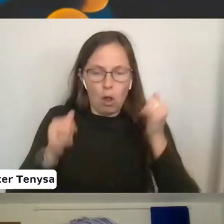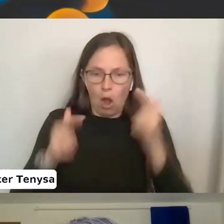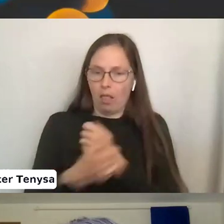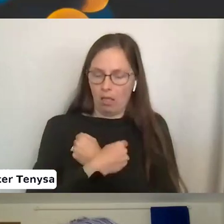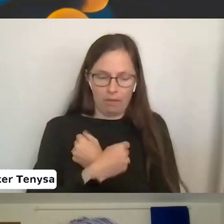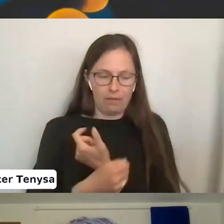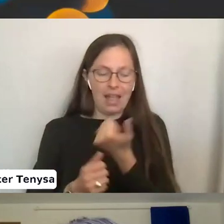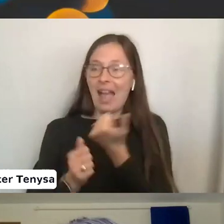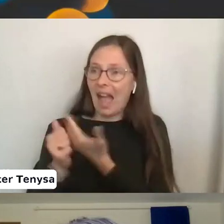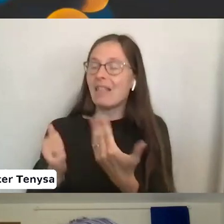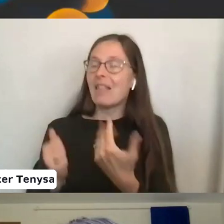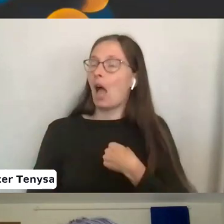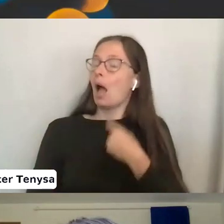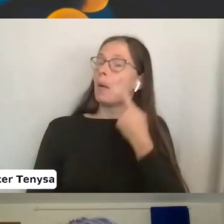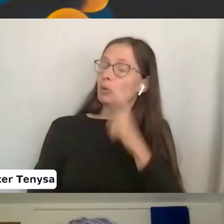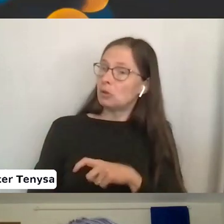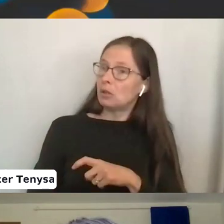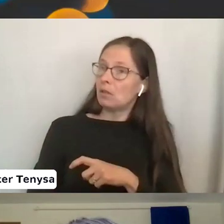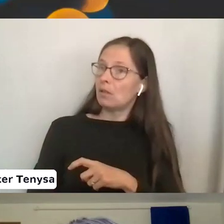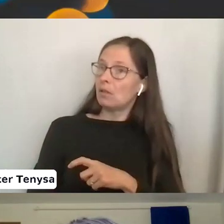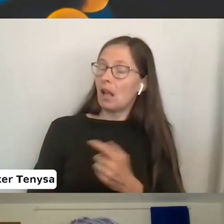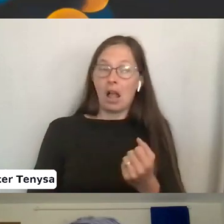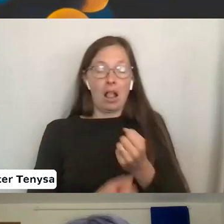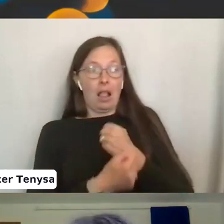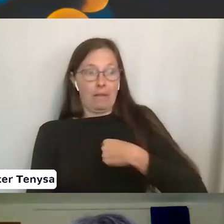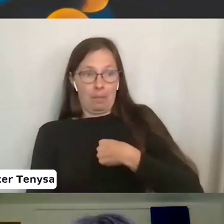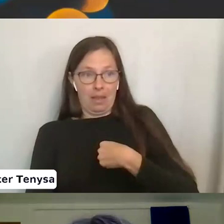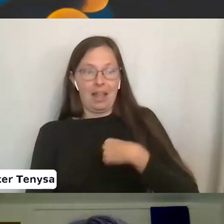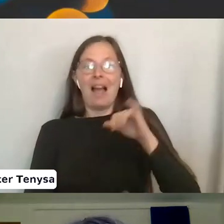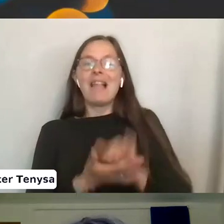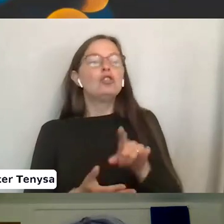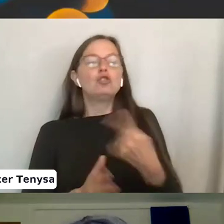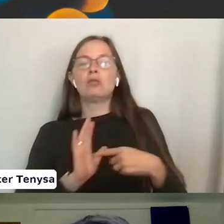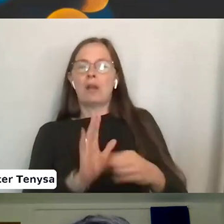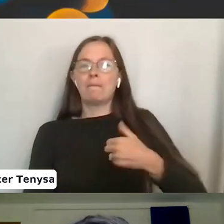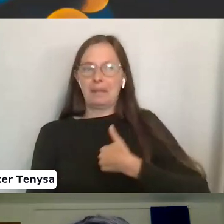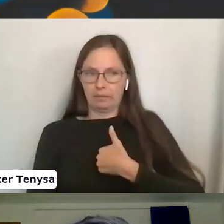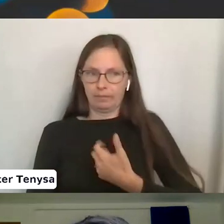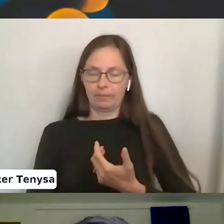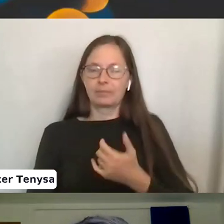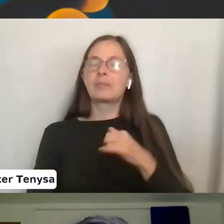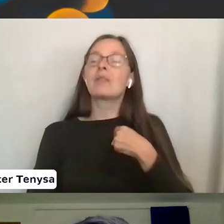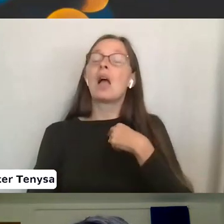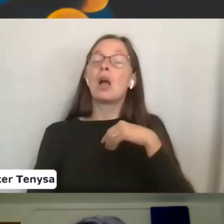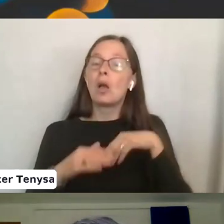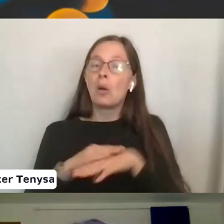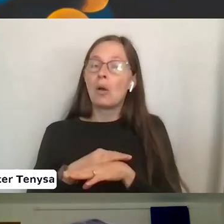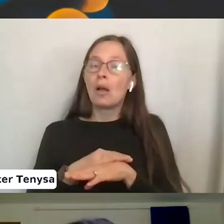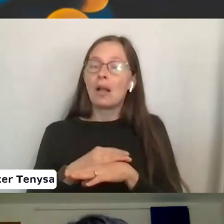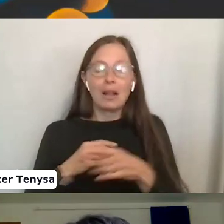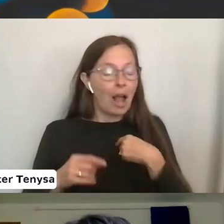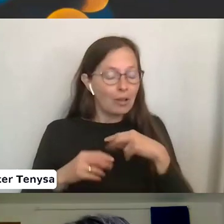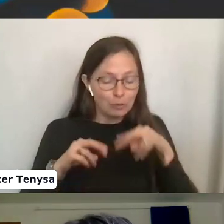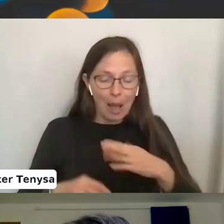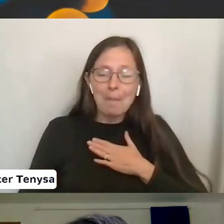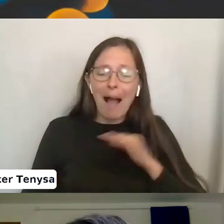is anything I perceive loving me is a reflection of myself. So I go into little Kim and I go,